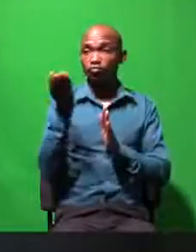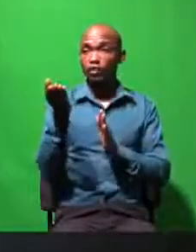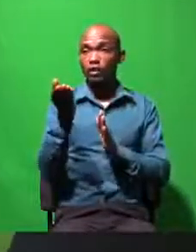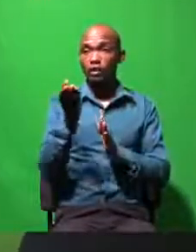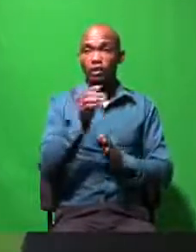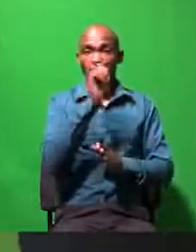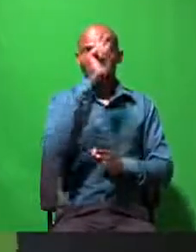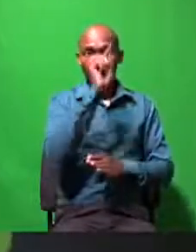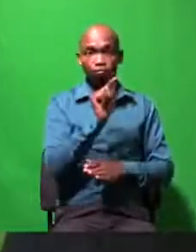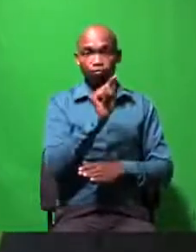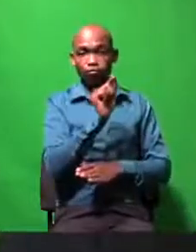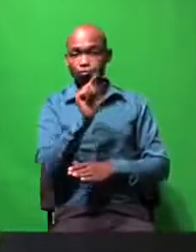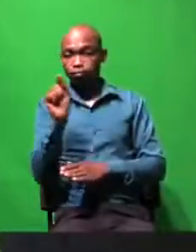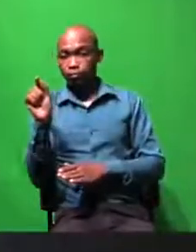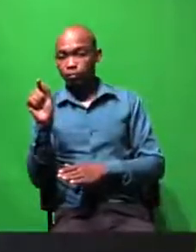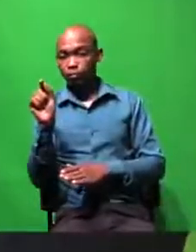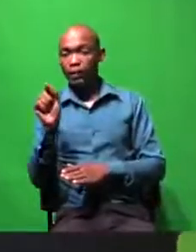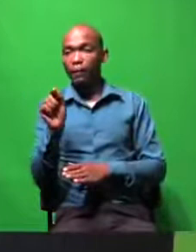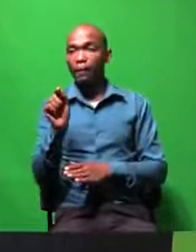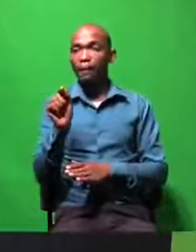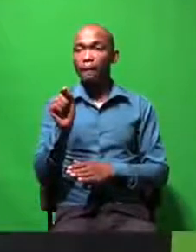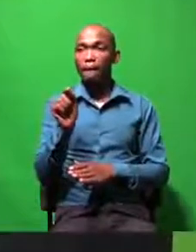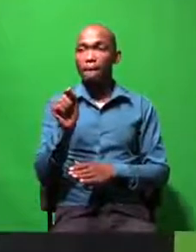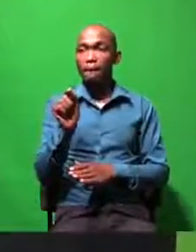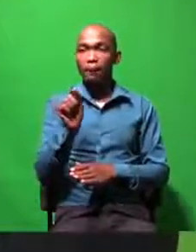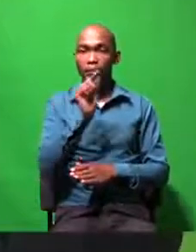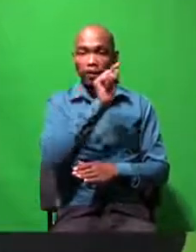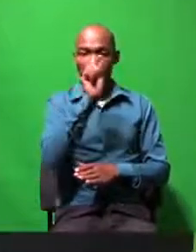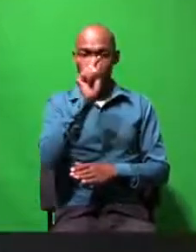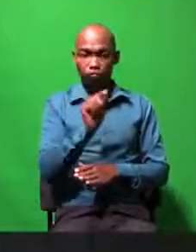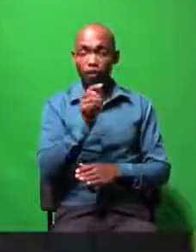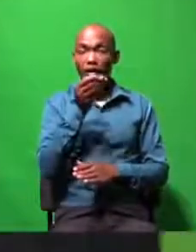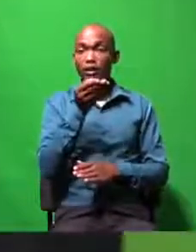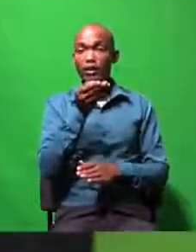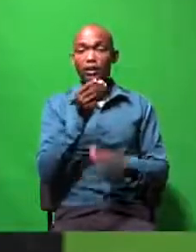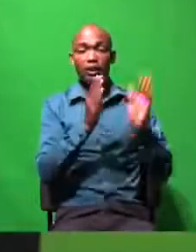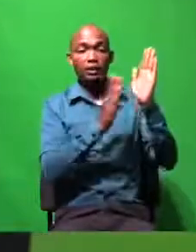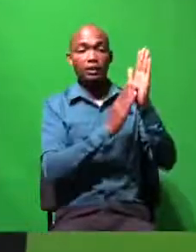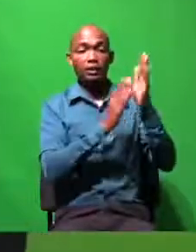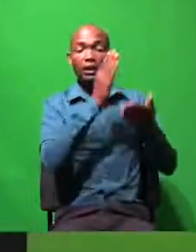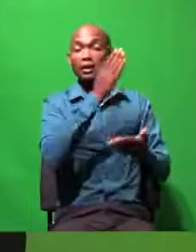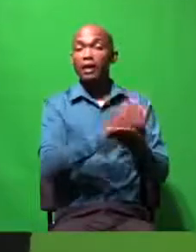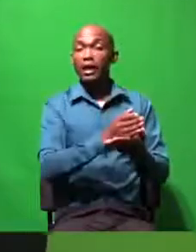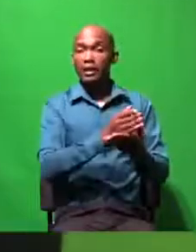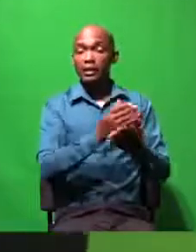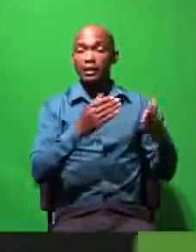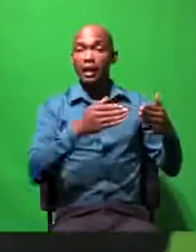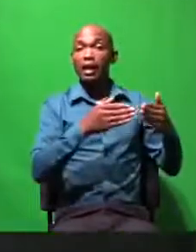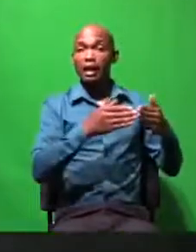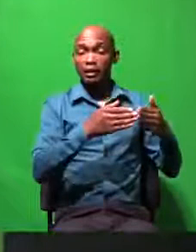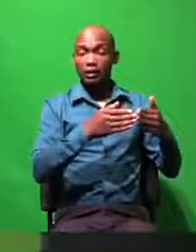It's like letter L with that. So this is a right angle.